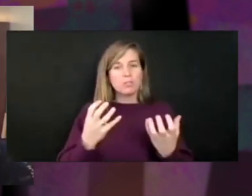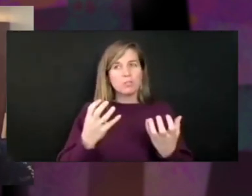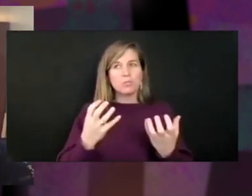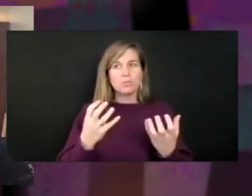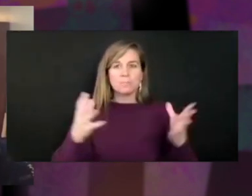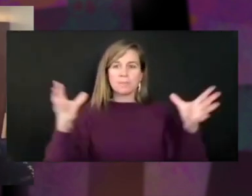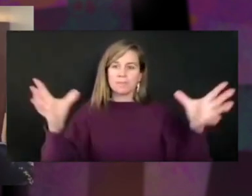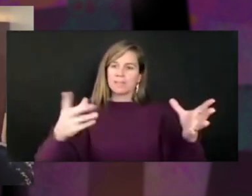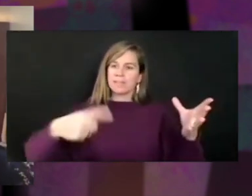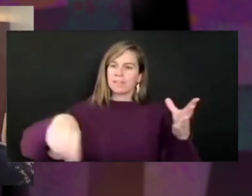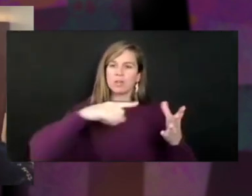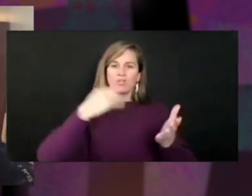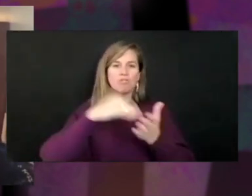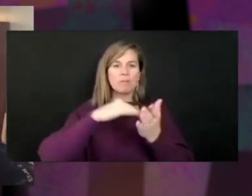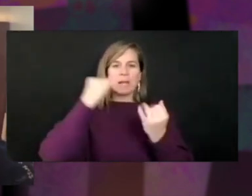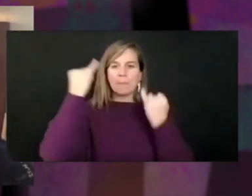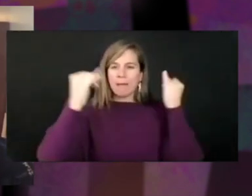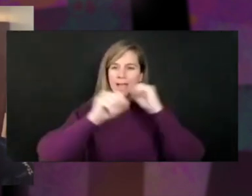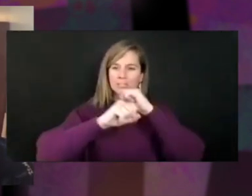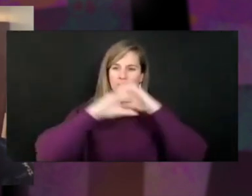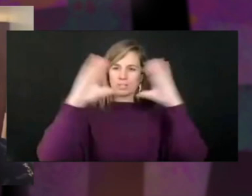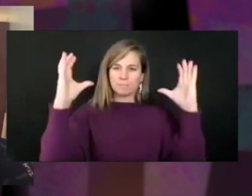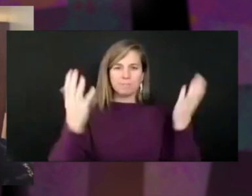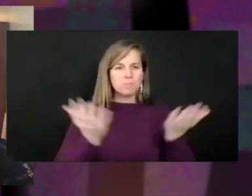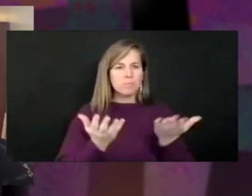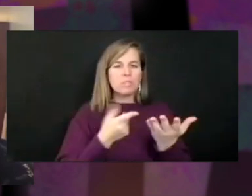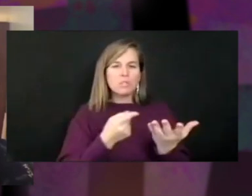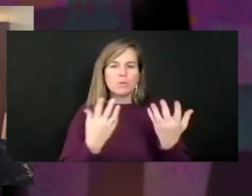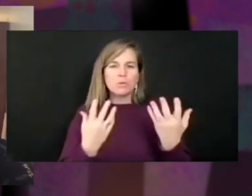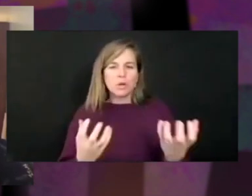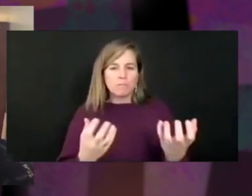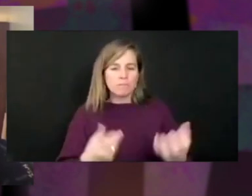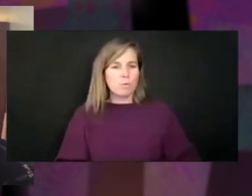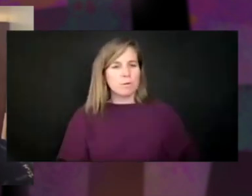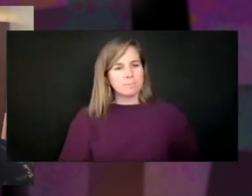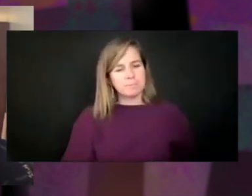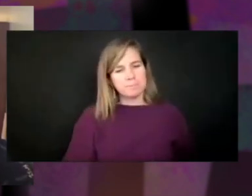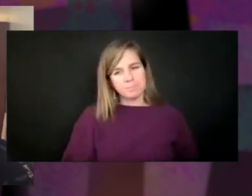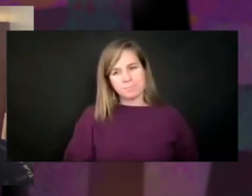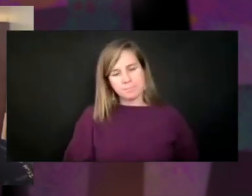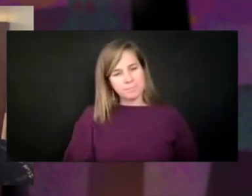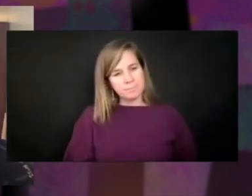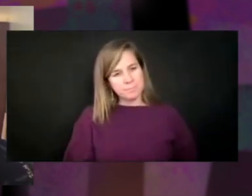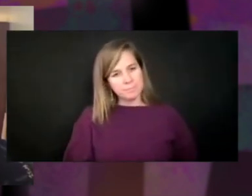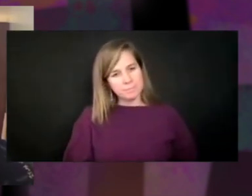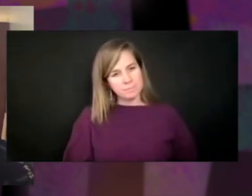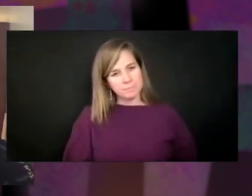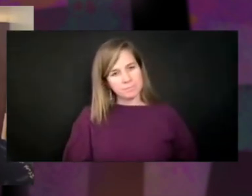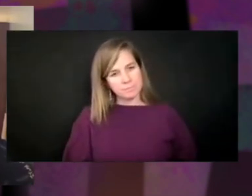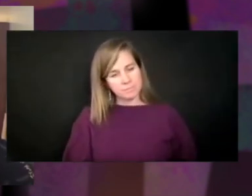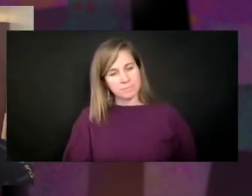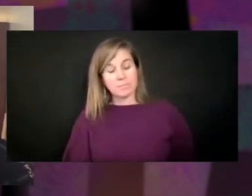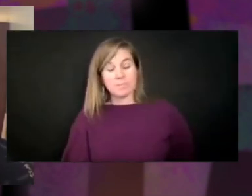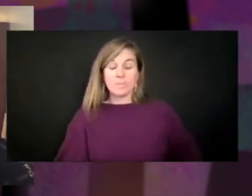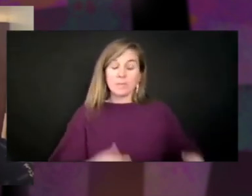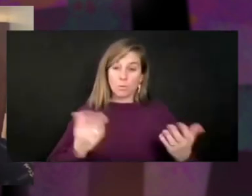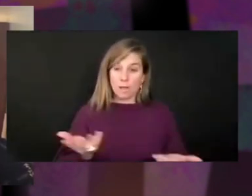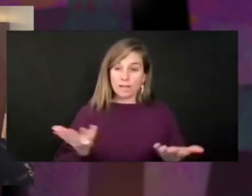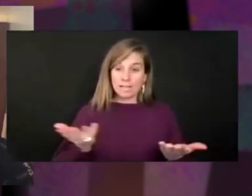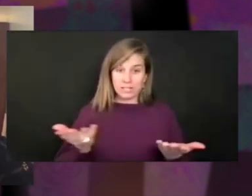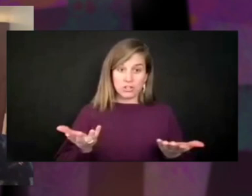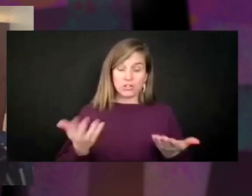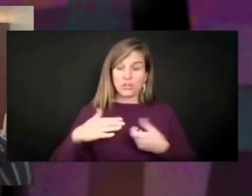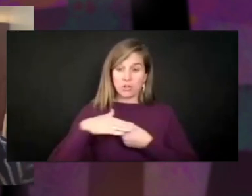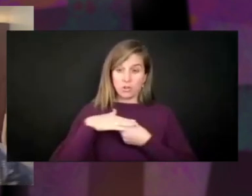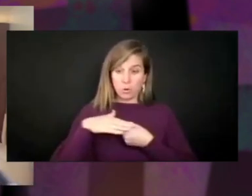are you yearning for in gathering? Well, here locally, the first thing that came to mind, or even